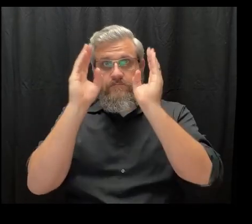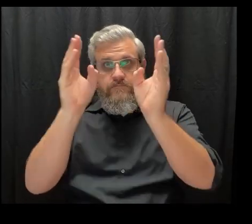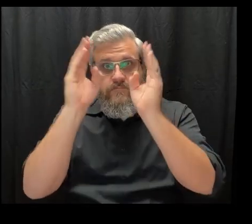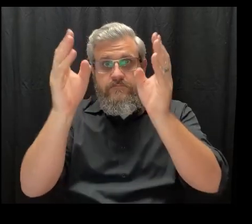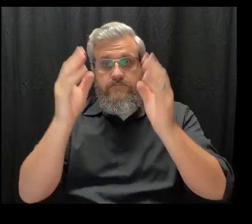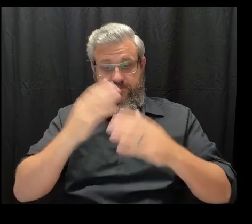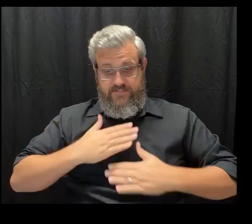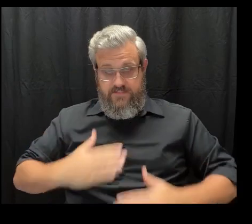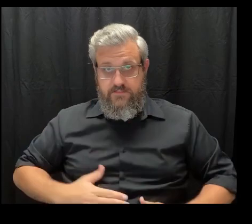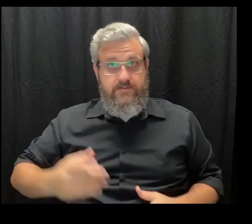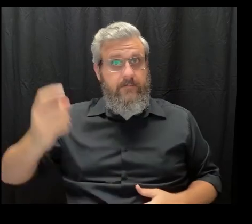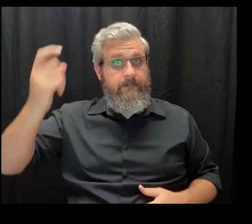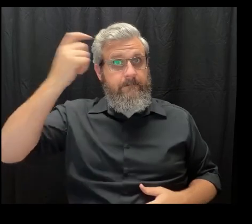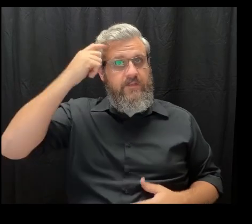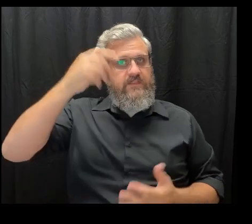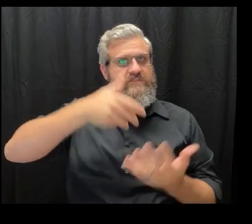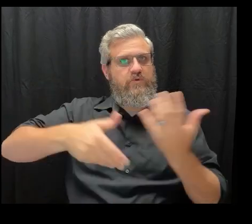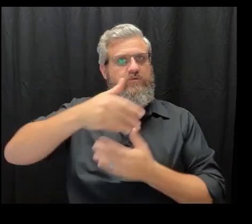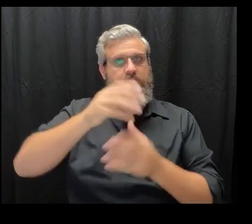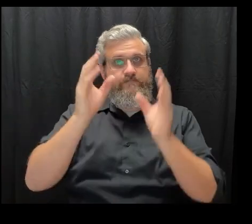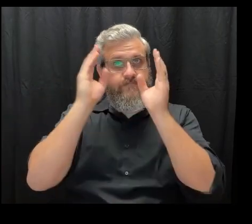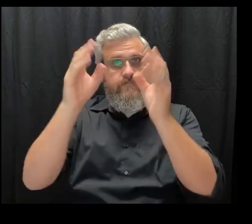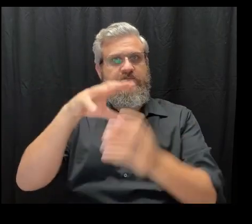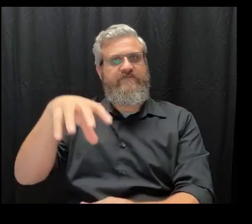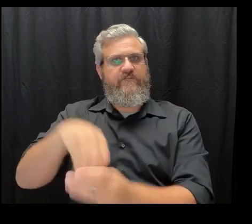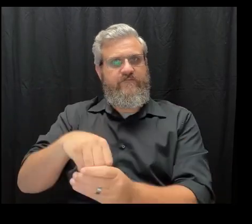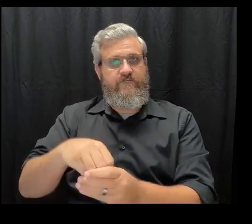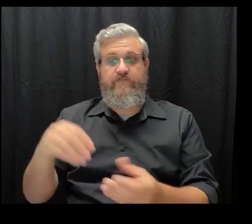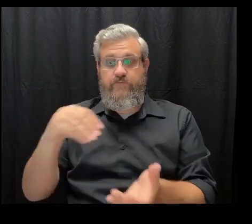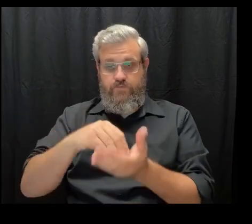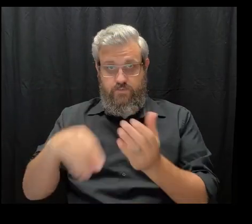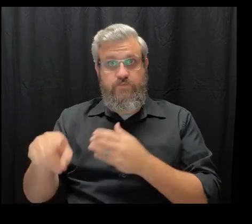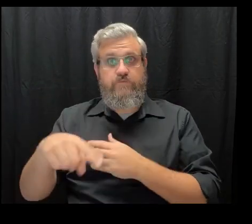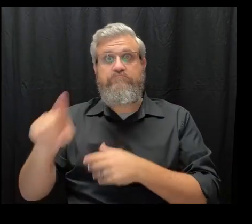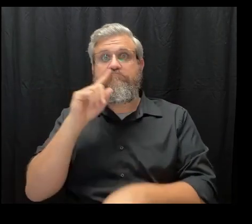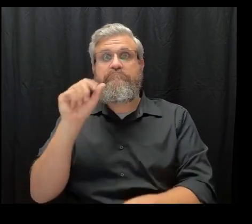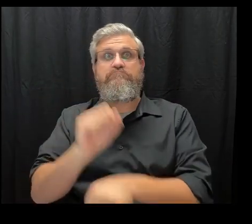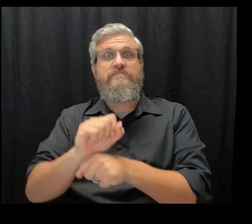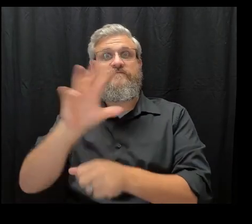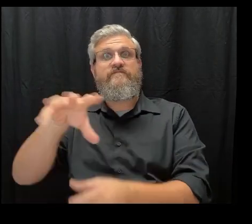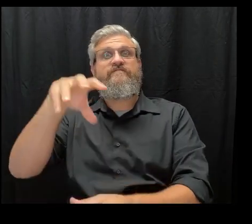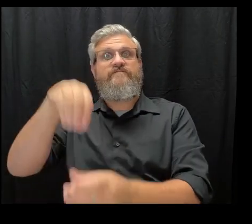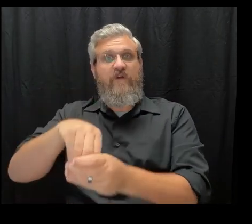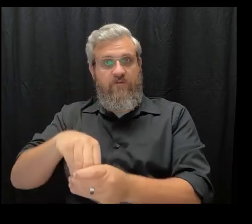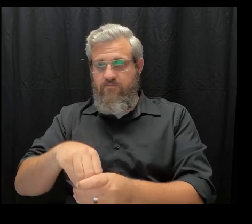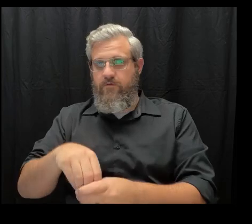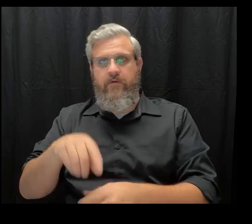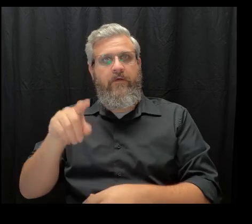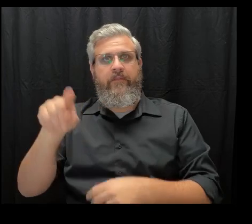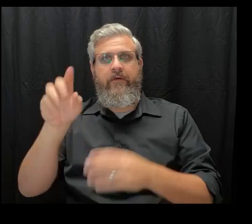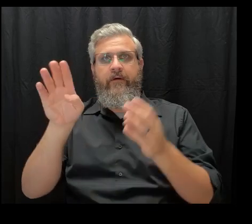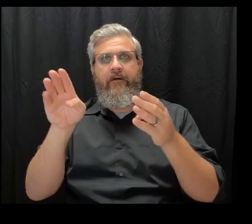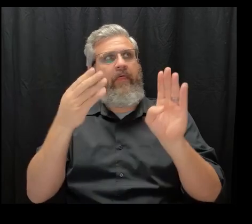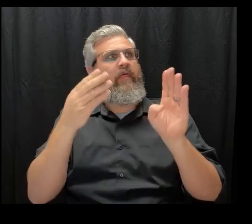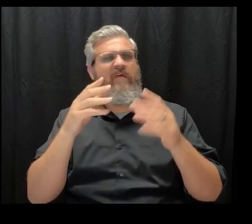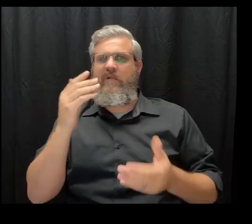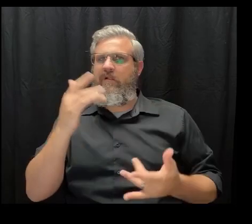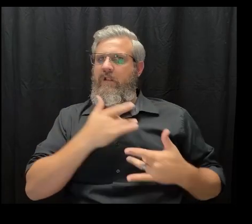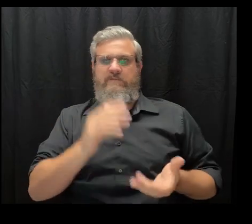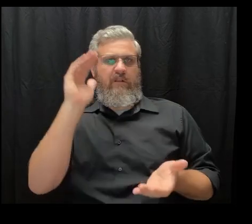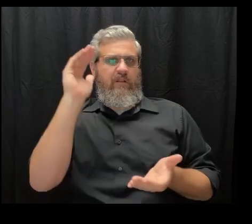mentally, and socially. When students are actively engaged, they're less likely to disengage or display challenging